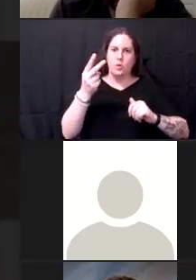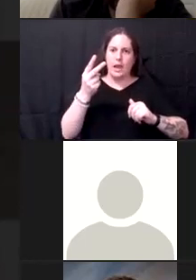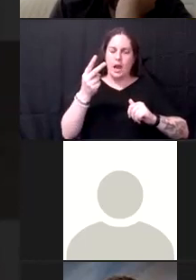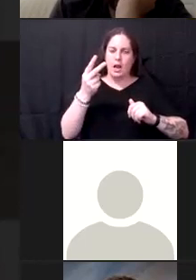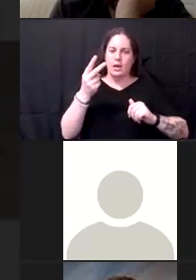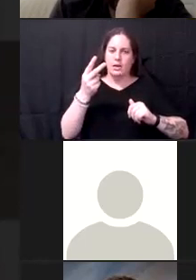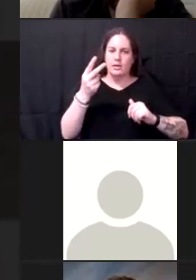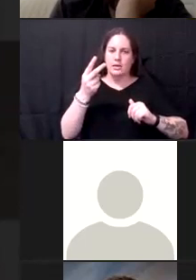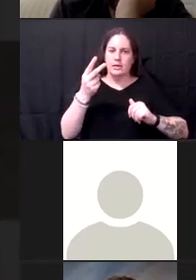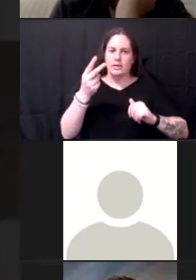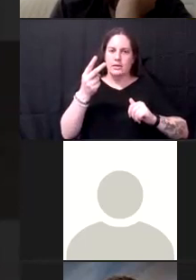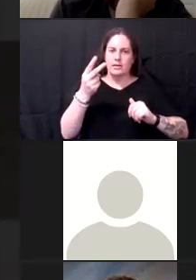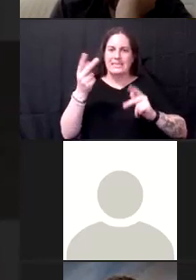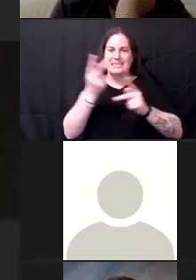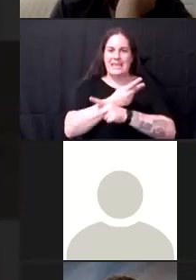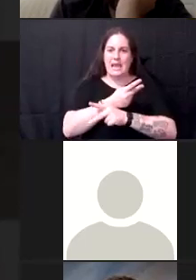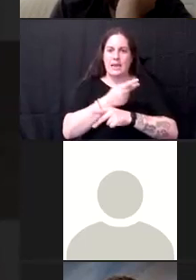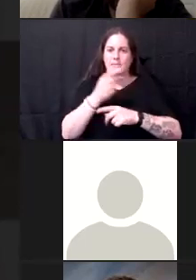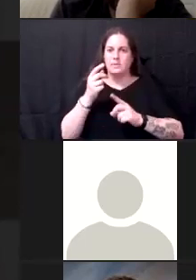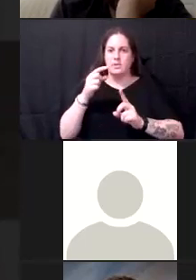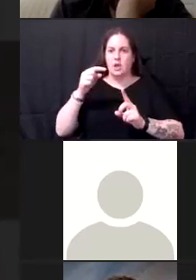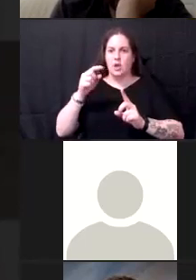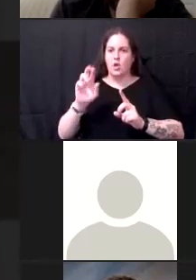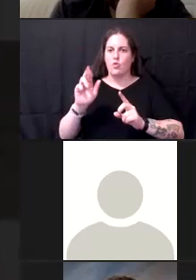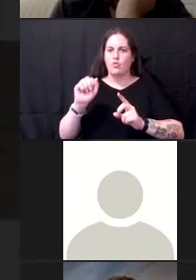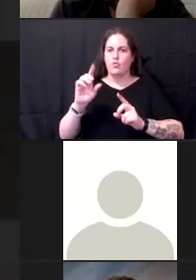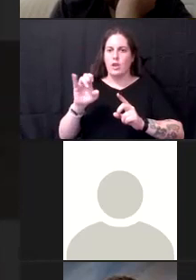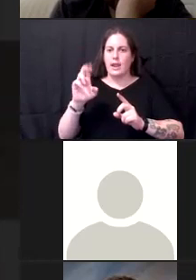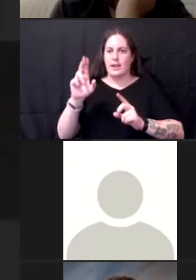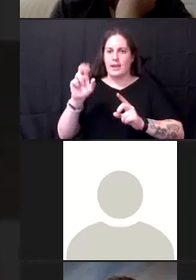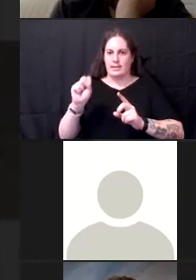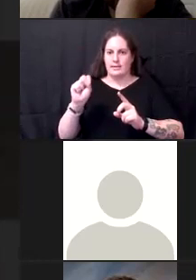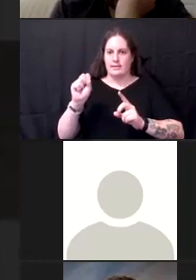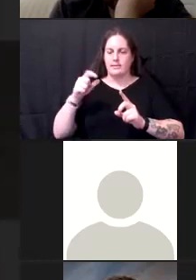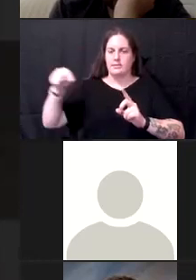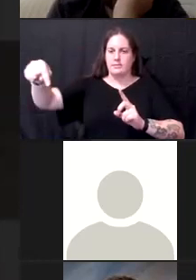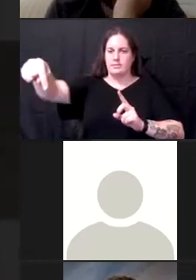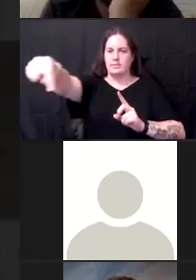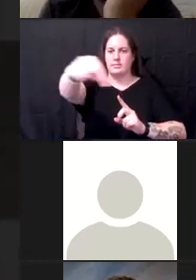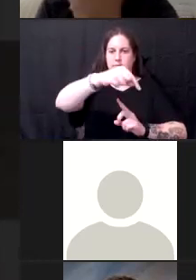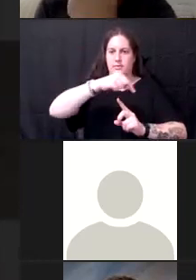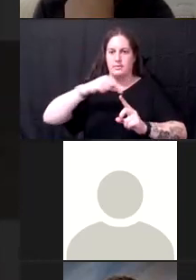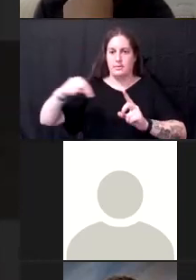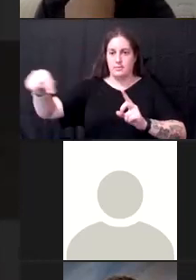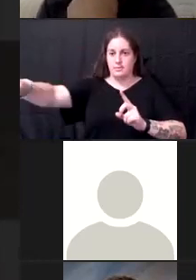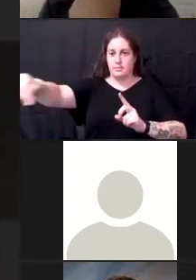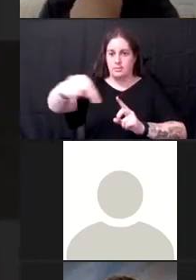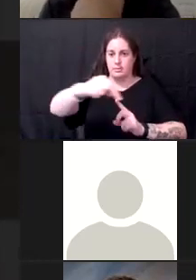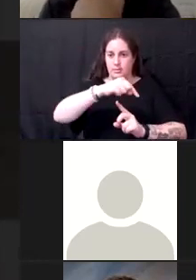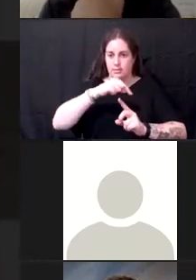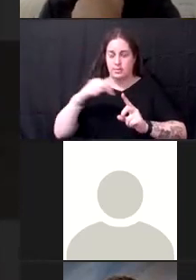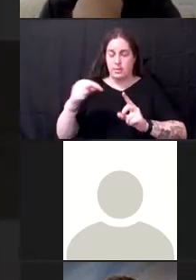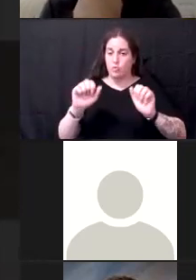how fast an object that's orbiting the Earth, for example, uniformly, constant